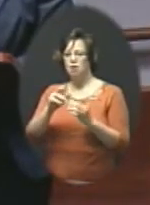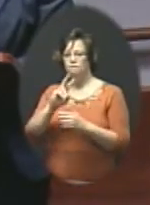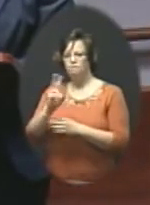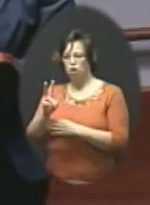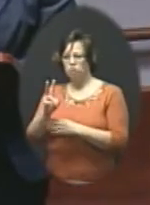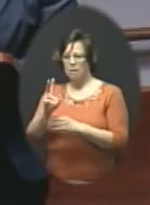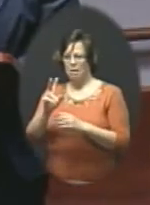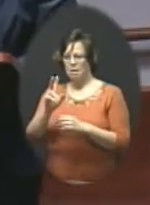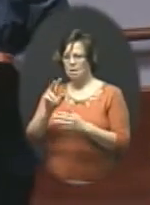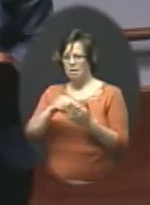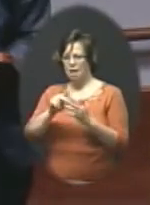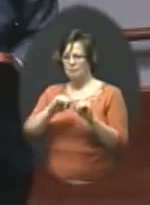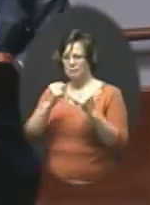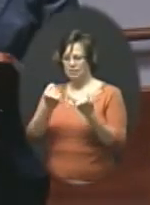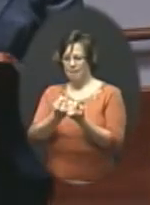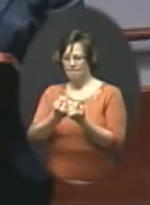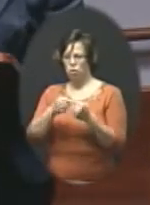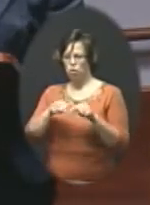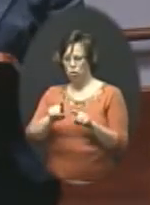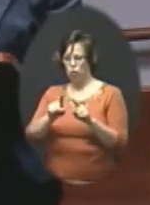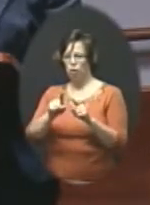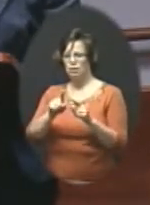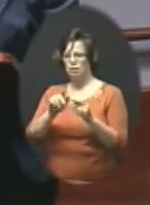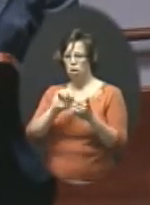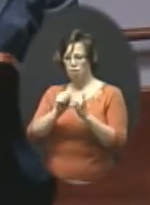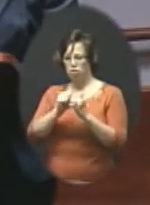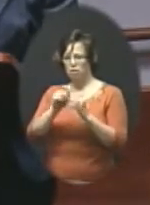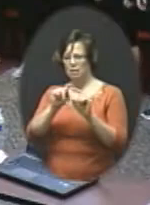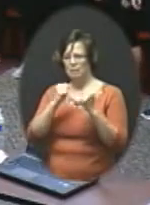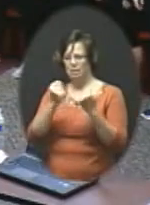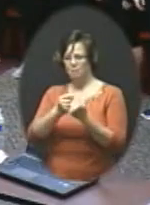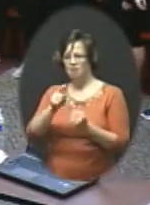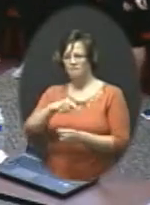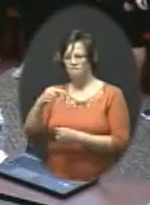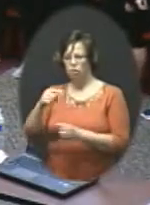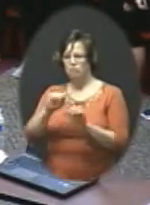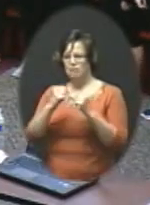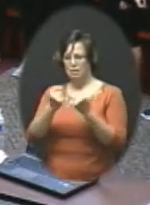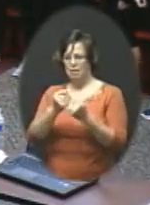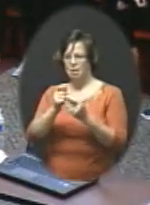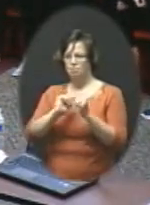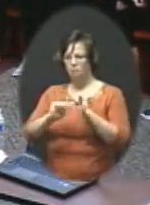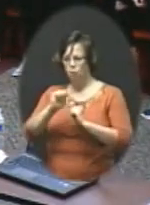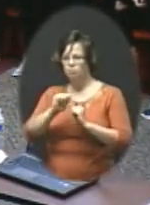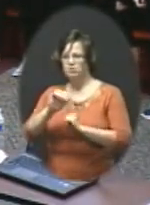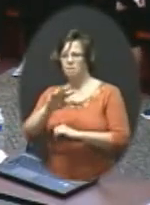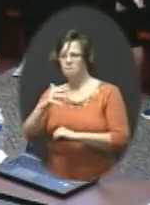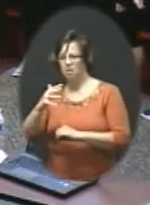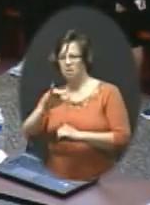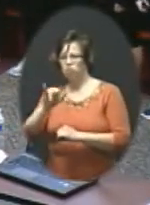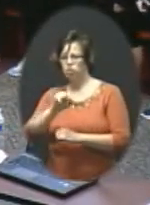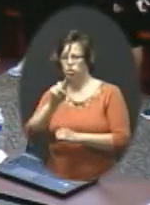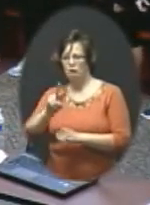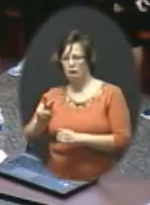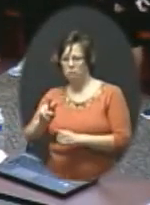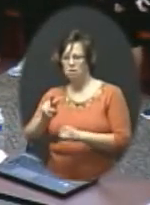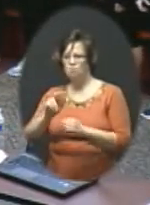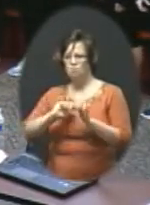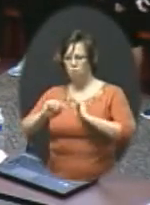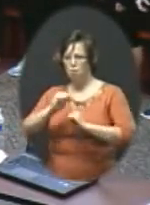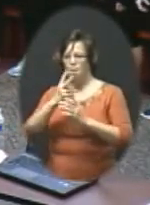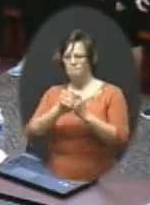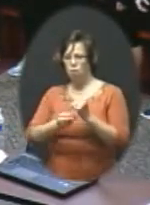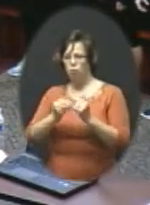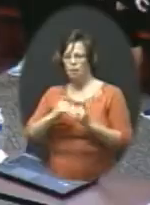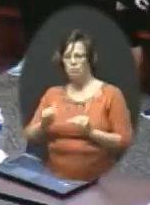National Dance Alliance. During the preliminary competition, the team placed first in team performance and fifth in their jazz routine. Both scores helped advance